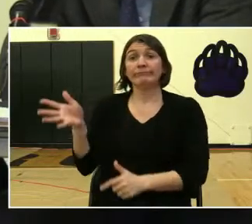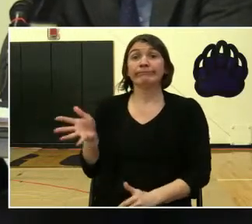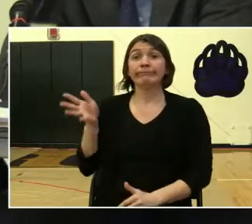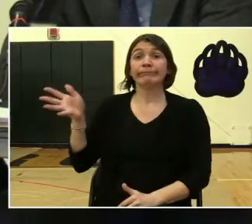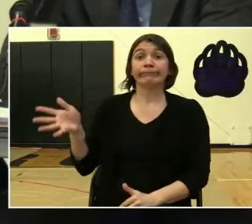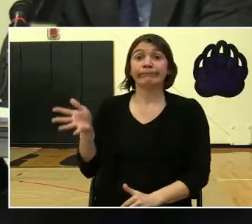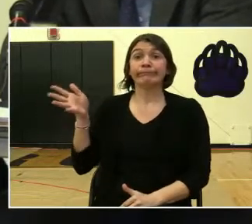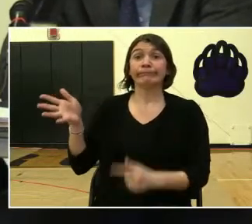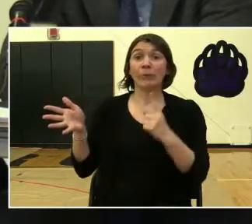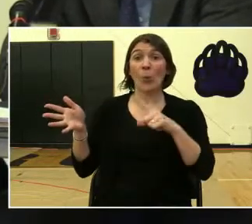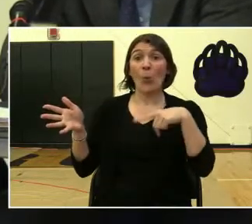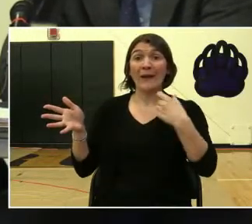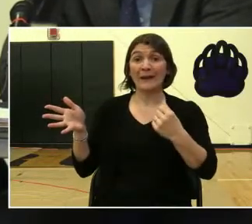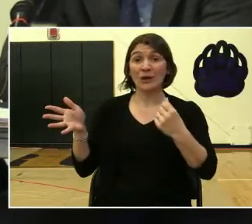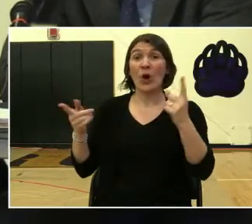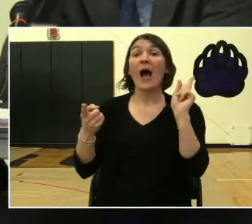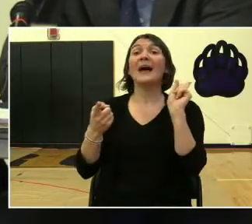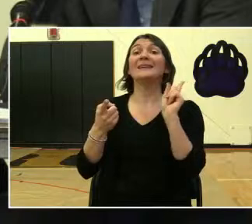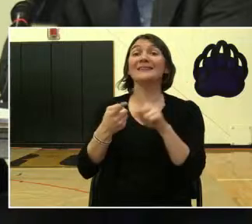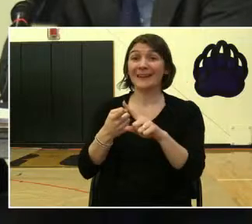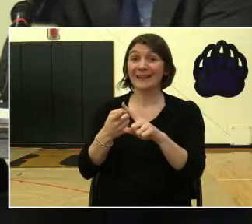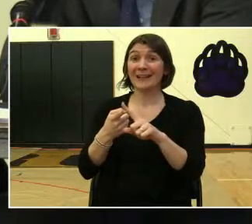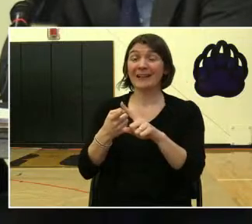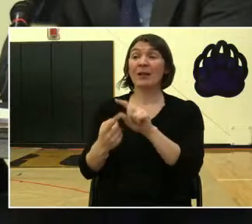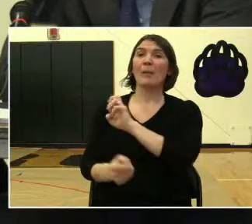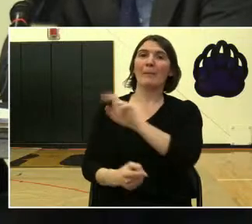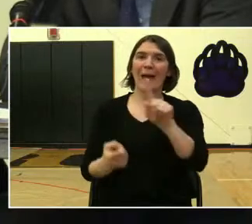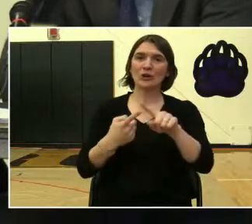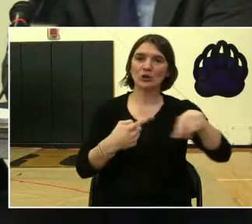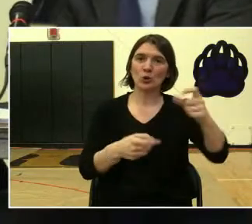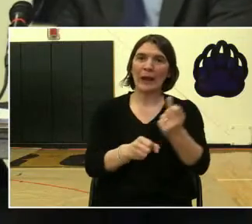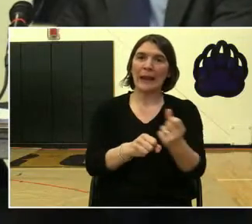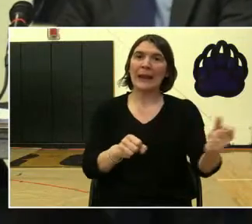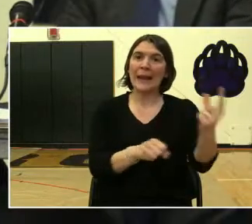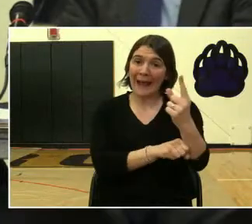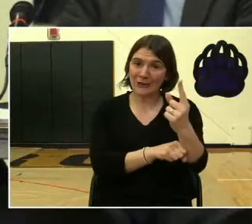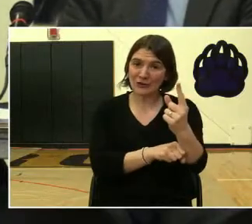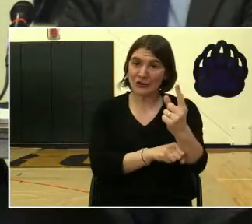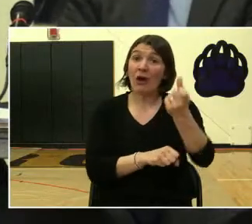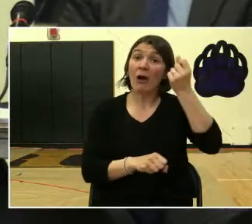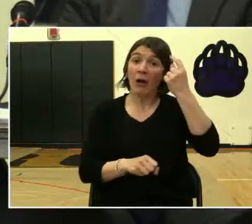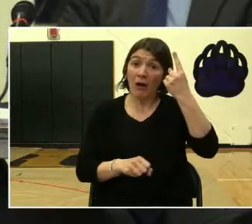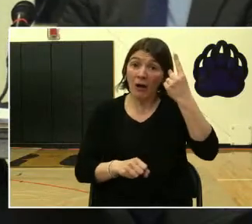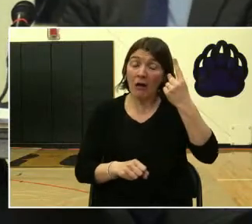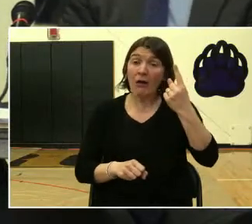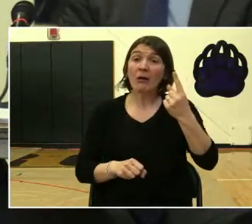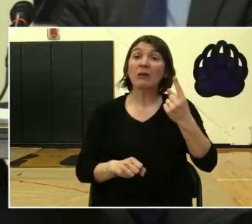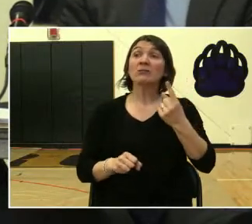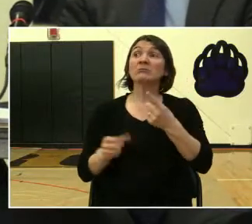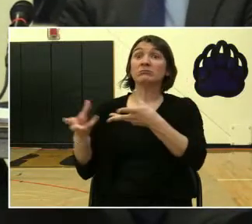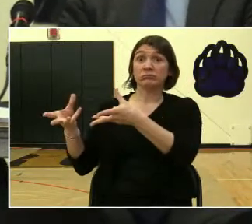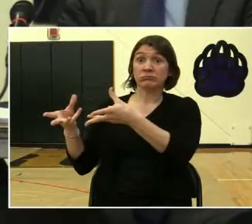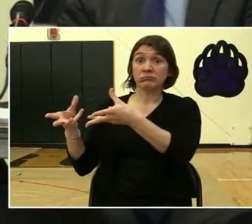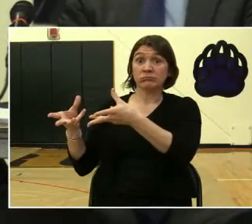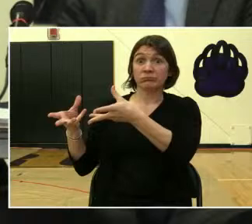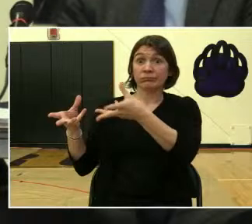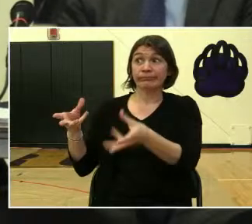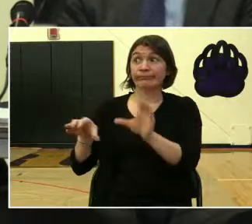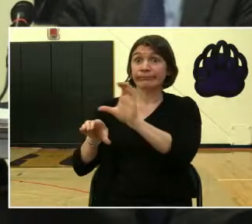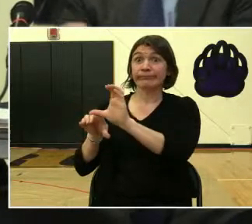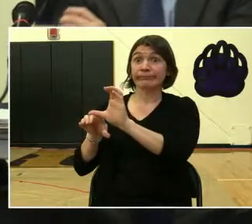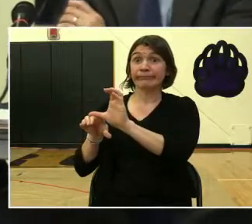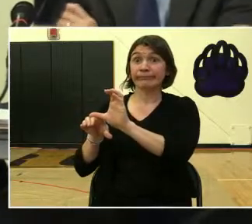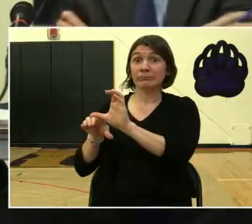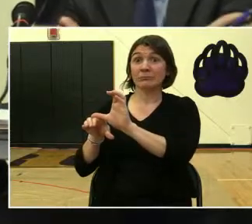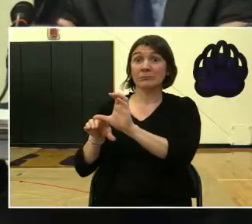there for a year until we got back to RTM with the additional general unassigned fund balance that